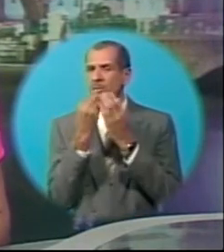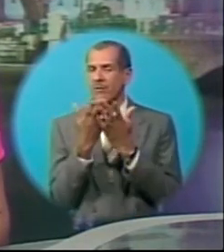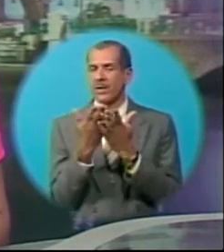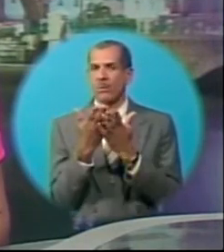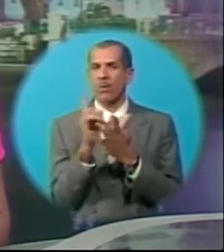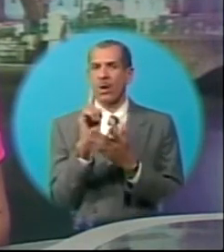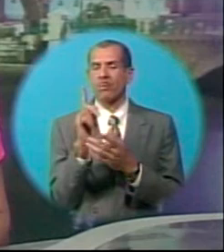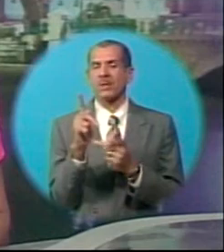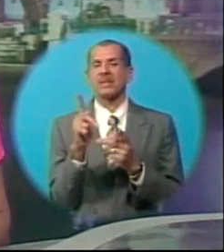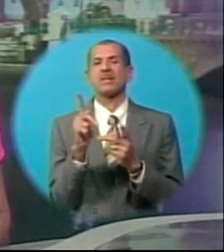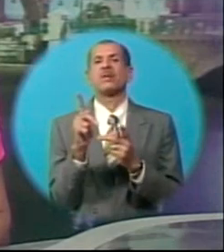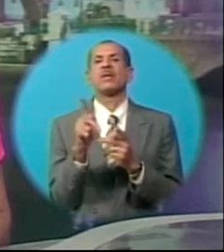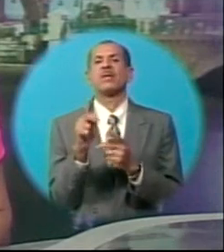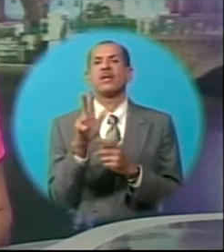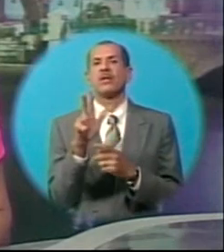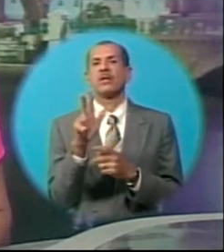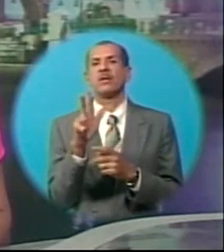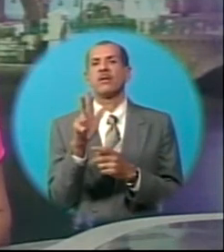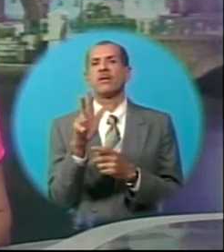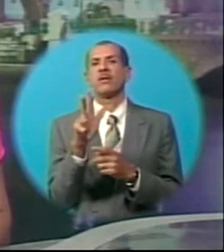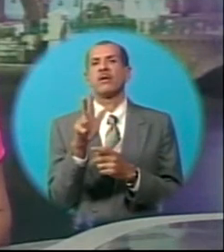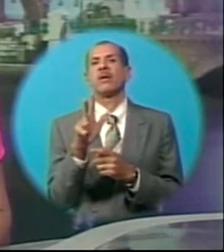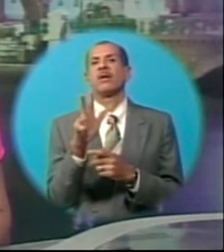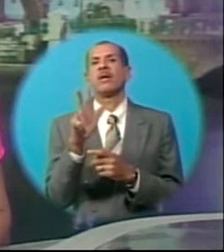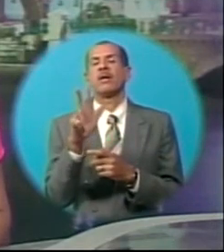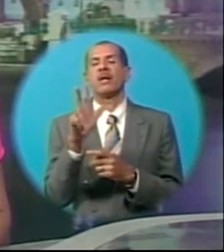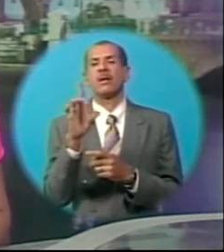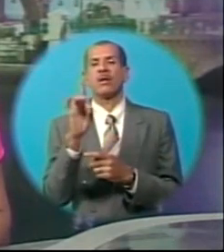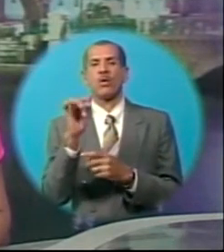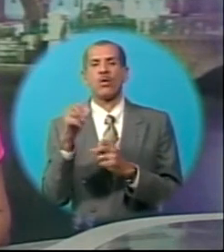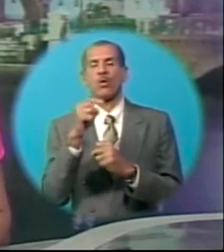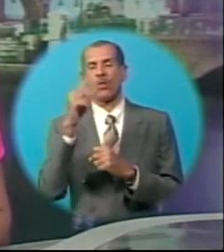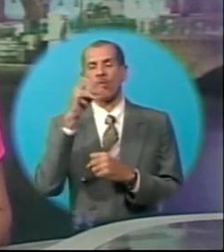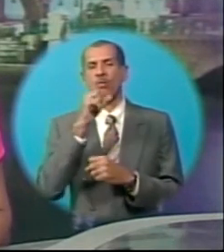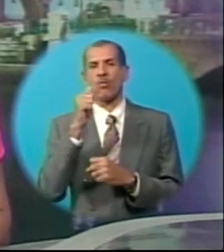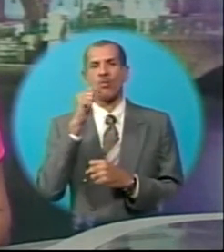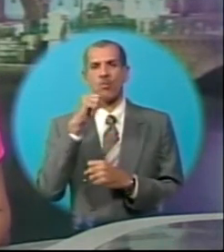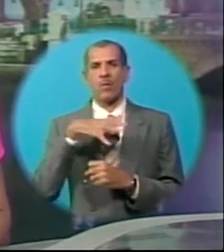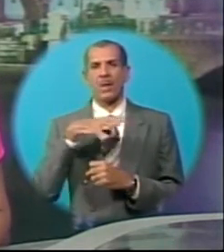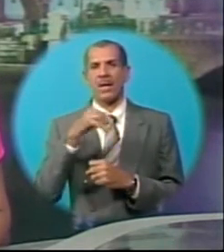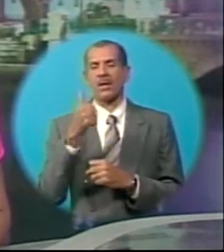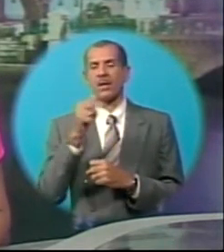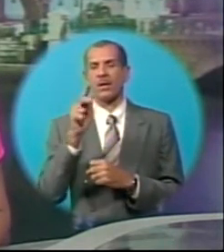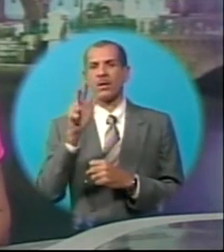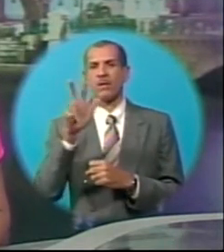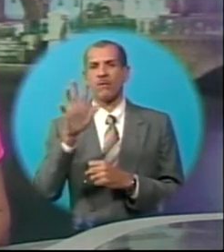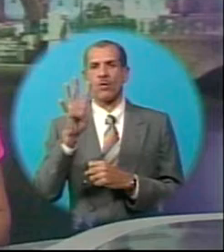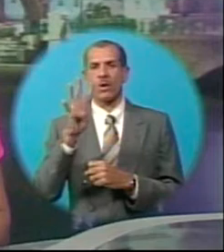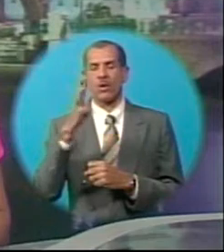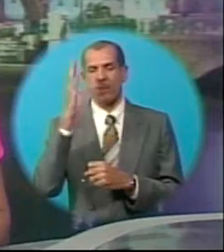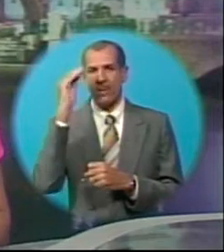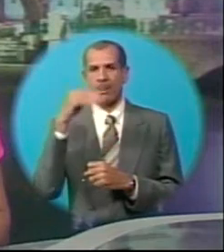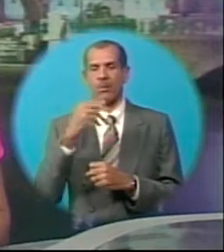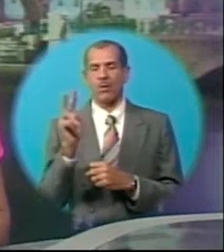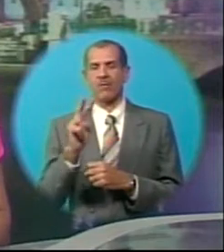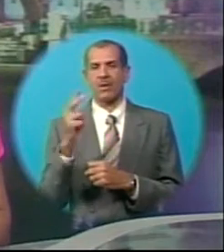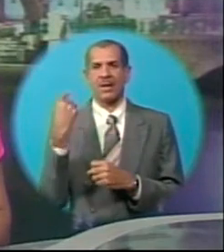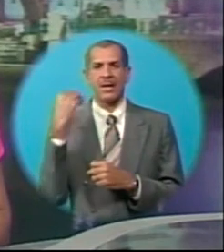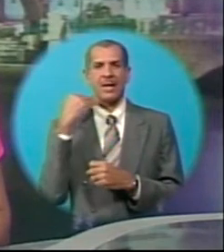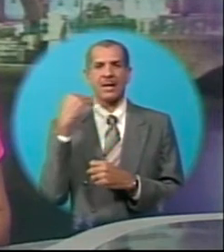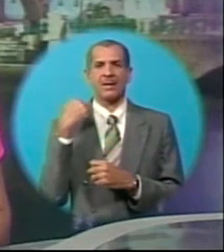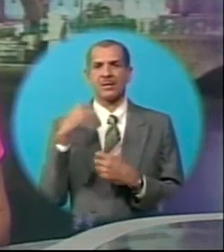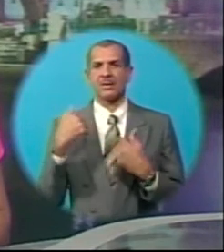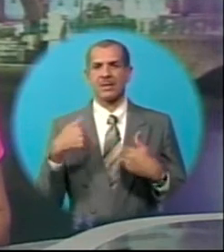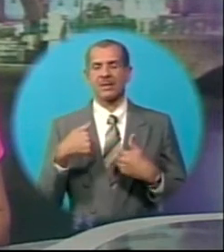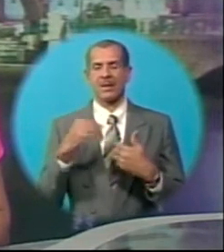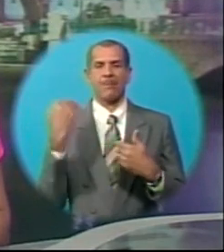was a 30-year-old woman and the other a 34-year-old man. Both complained of neck, chest and back pains. One of